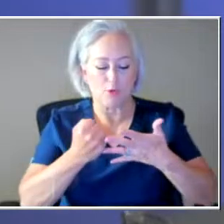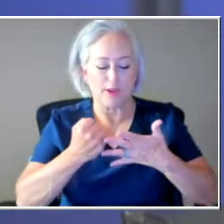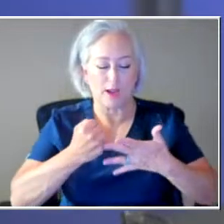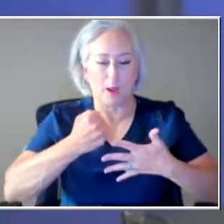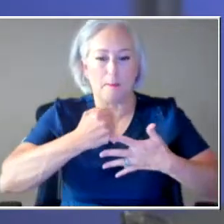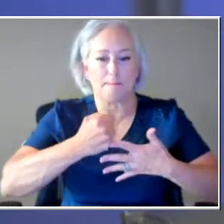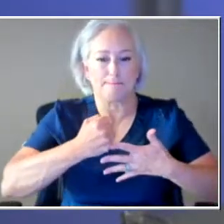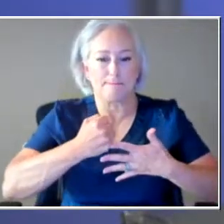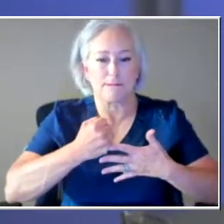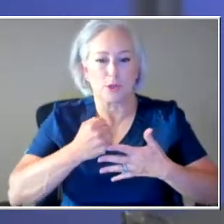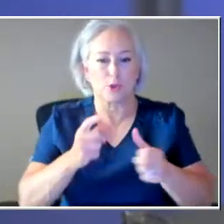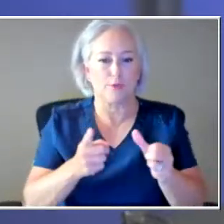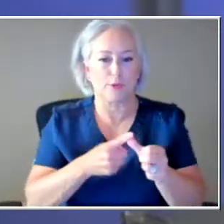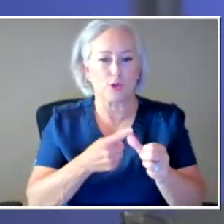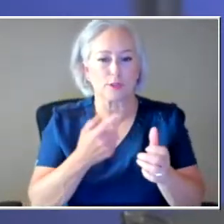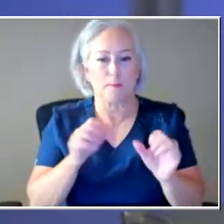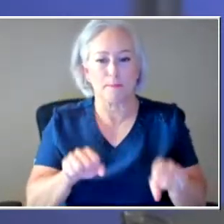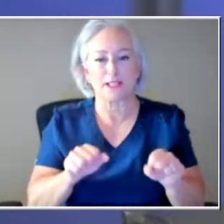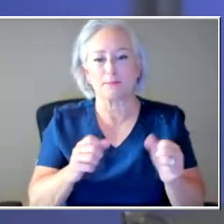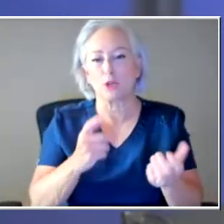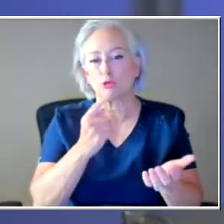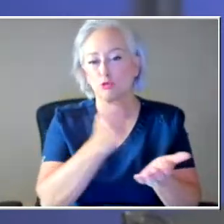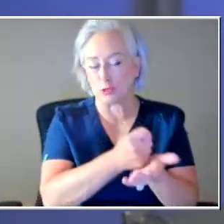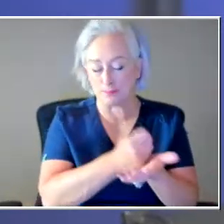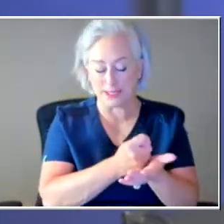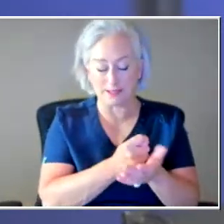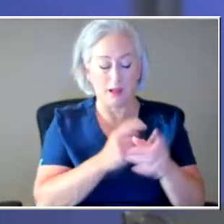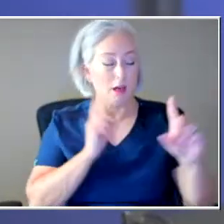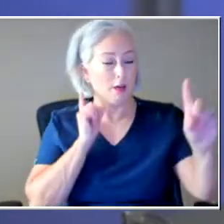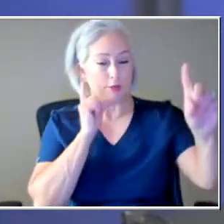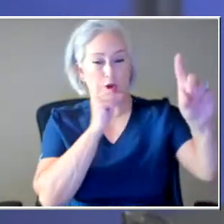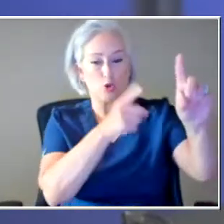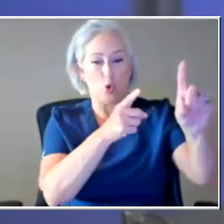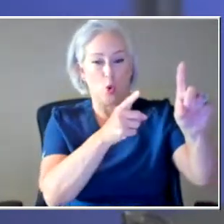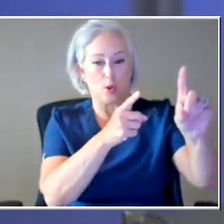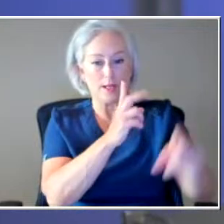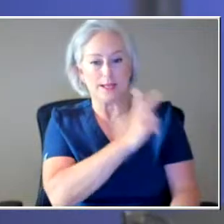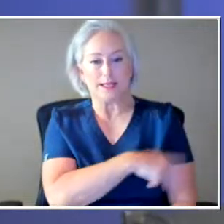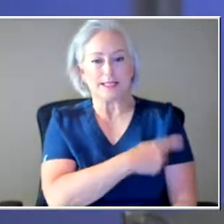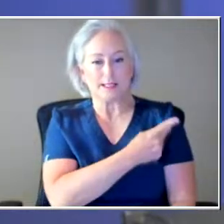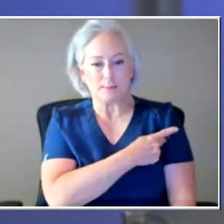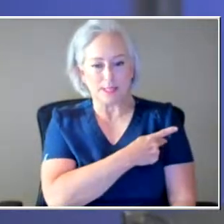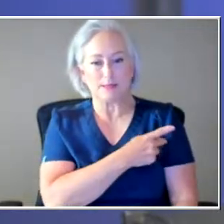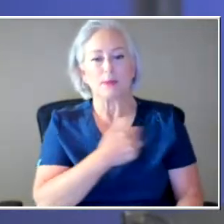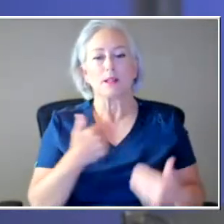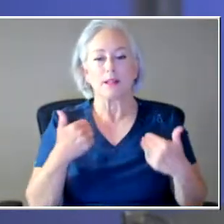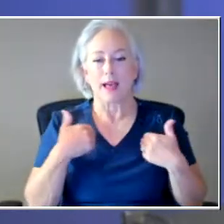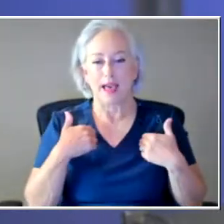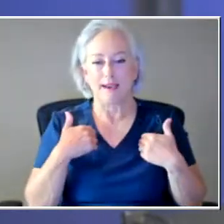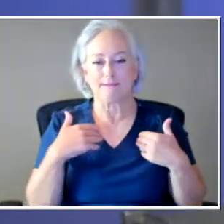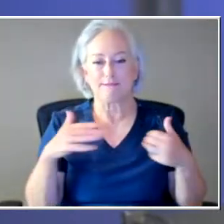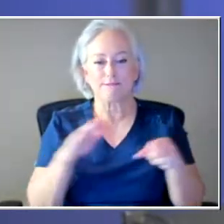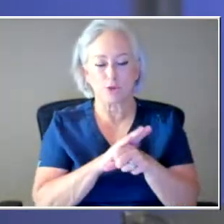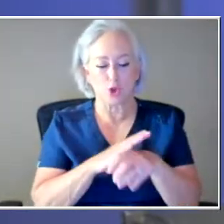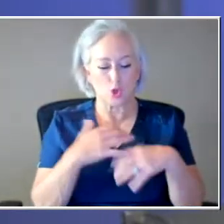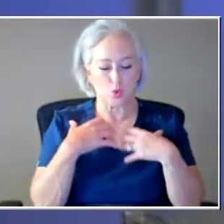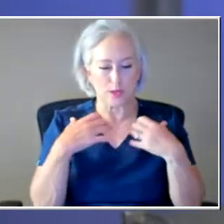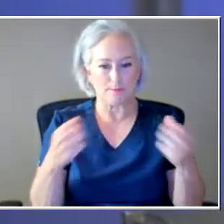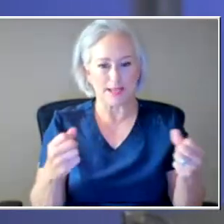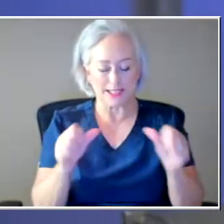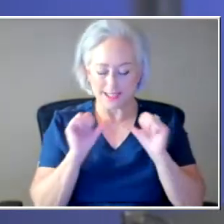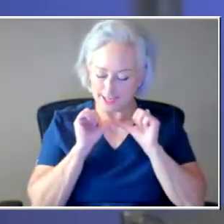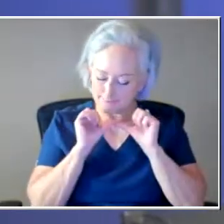know, so our goal is to get patients into a deep remission, maintain that remission, and free them of all